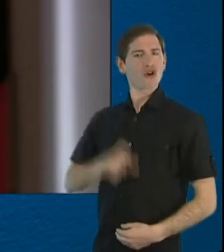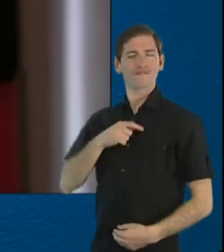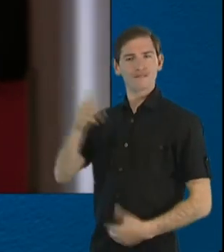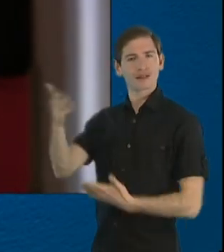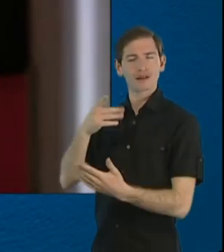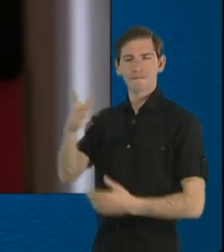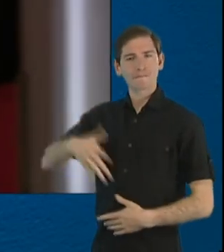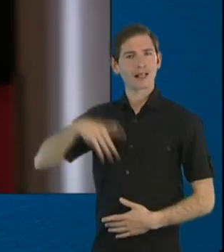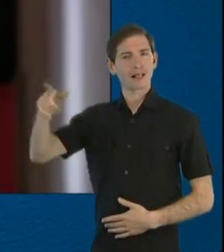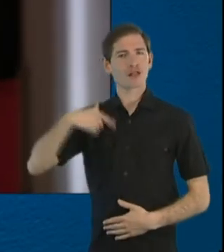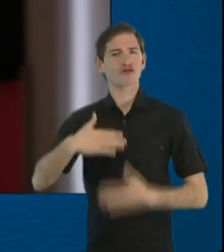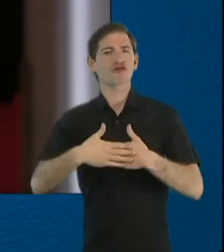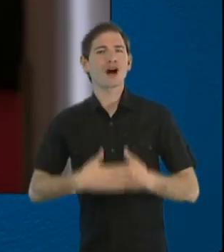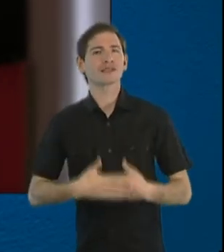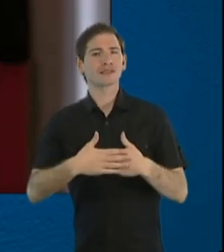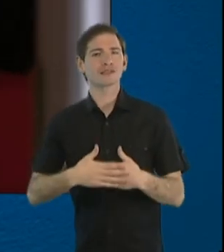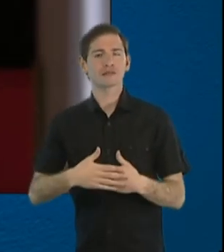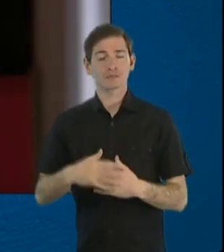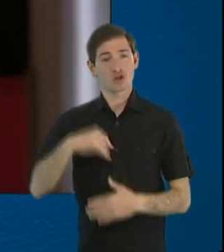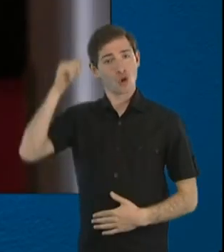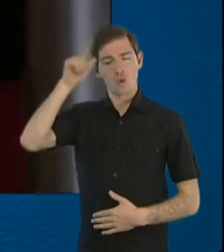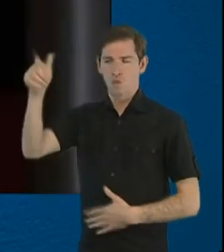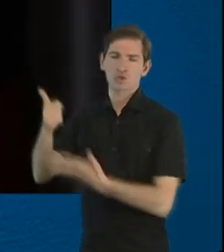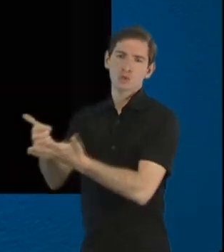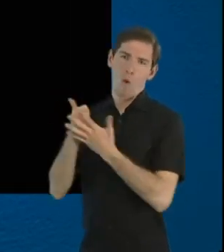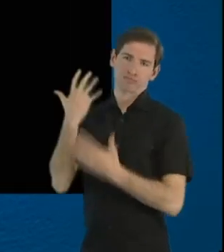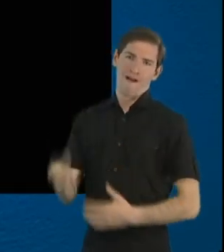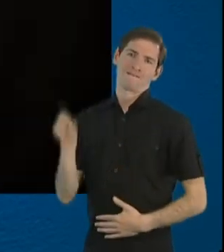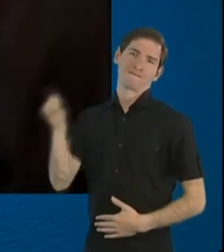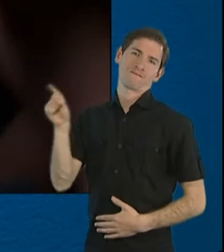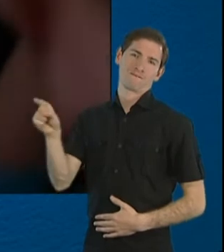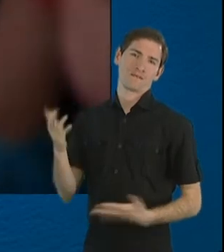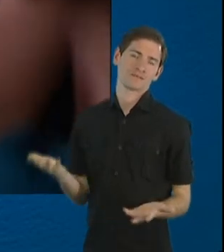her. She's like my friend in a way, but I know she can help me.